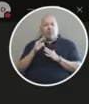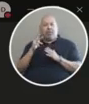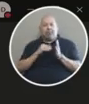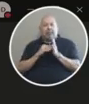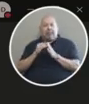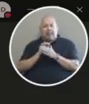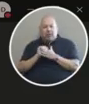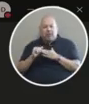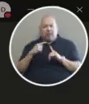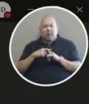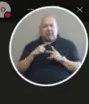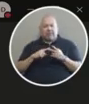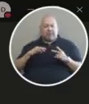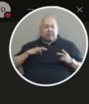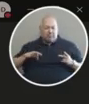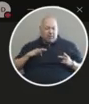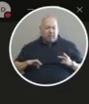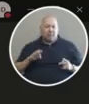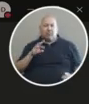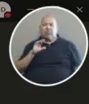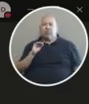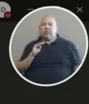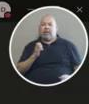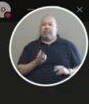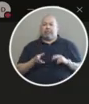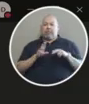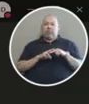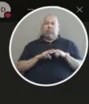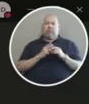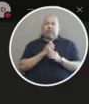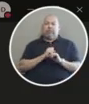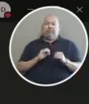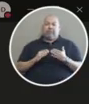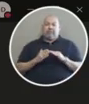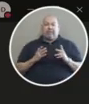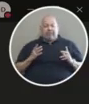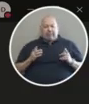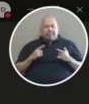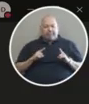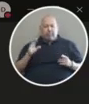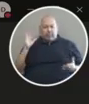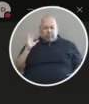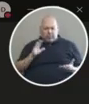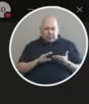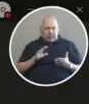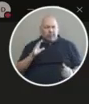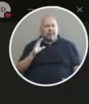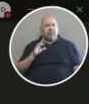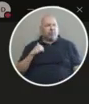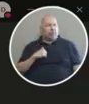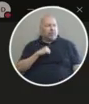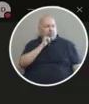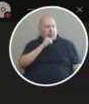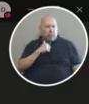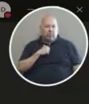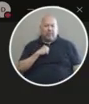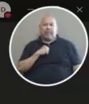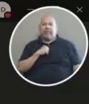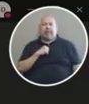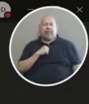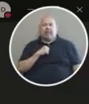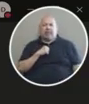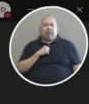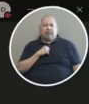million plus their benefits. Crime is going up. Our safest city proclamation is going down. We do not have a vibrant